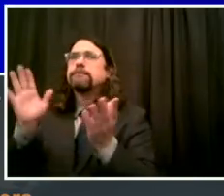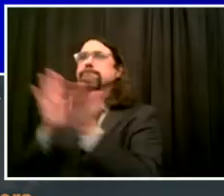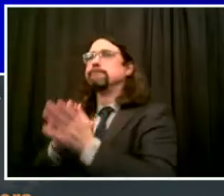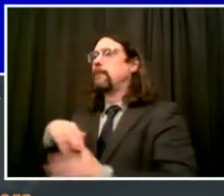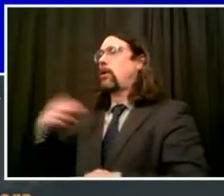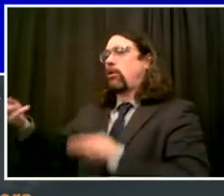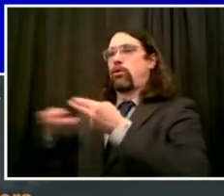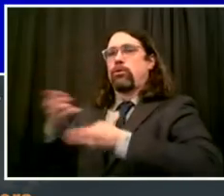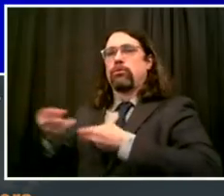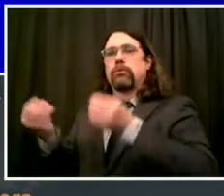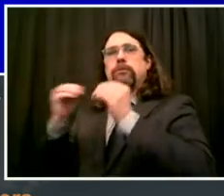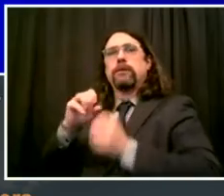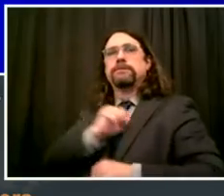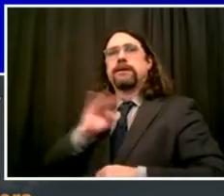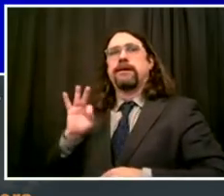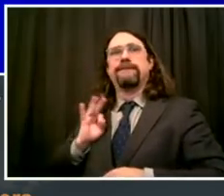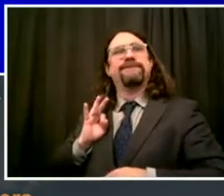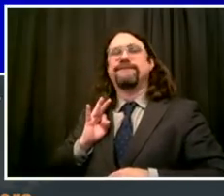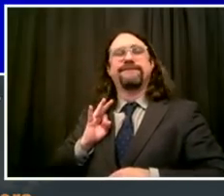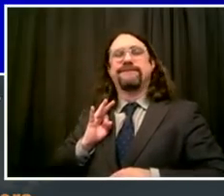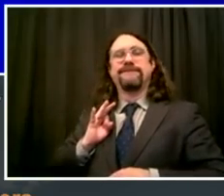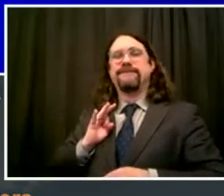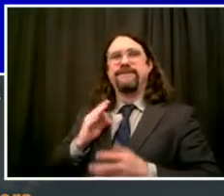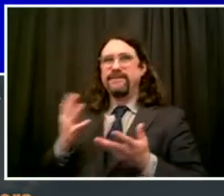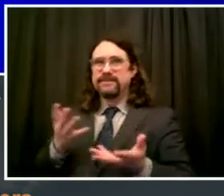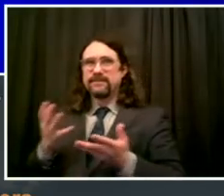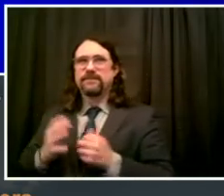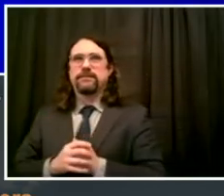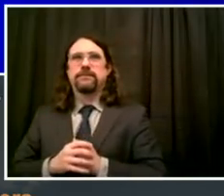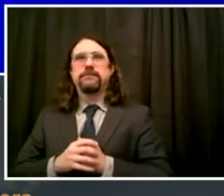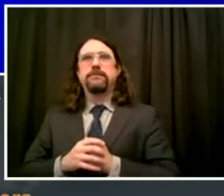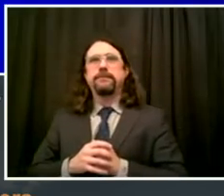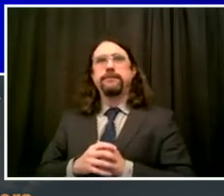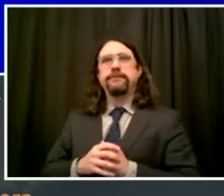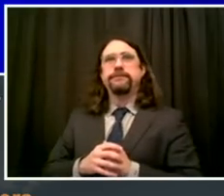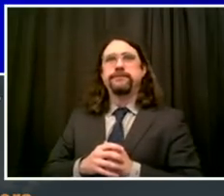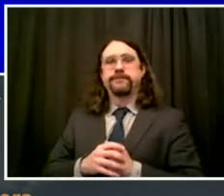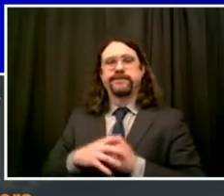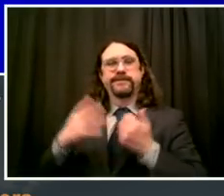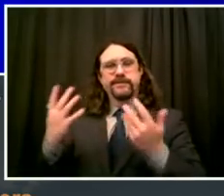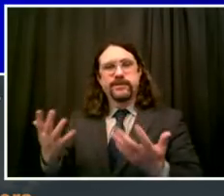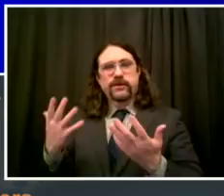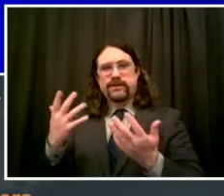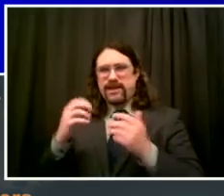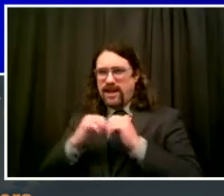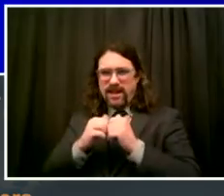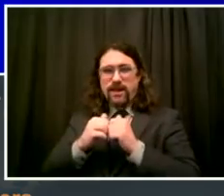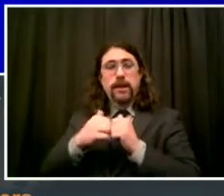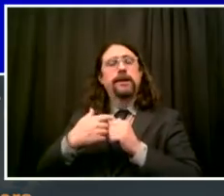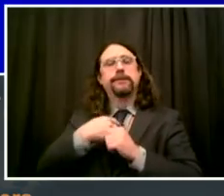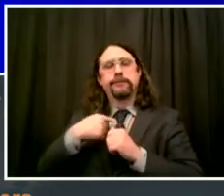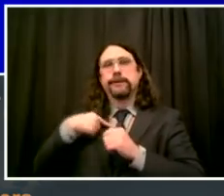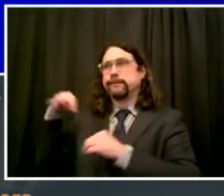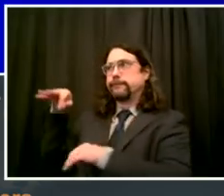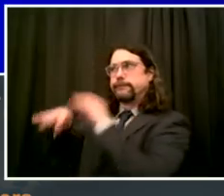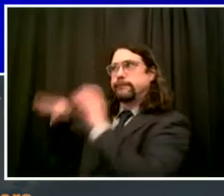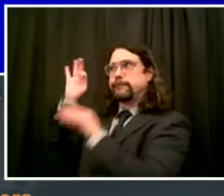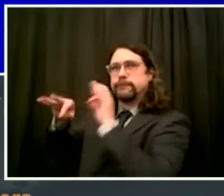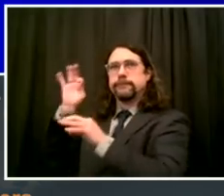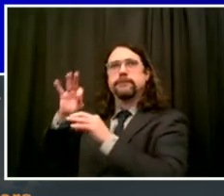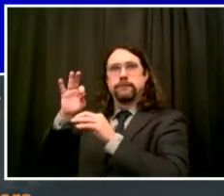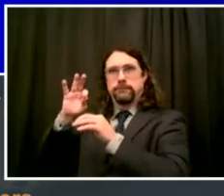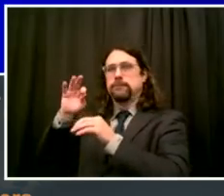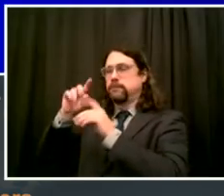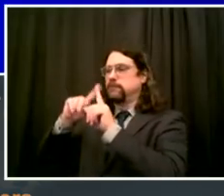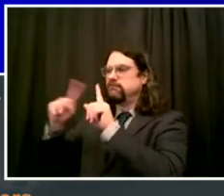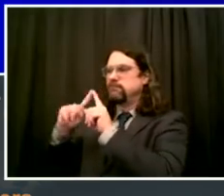other healthcare professionals. We're going to add hundreds of these professionals, these clinicians, to the clinics in the coming weeks and provide them with